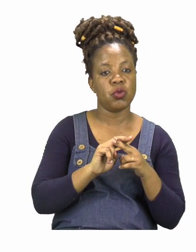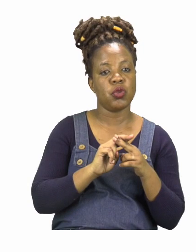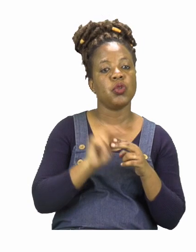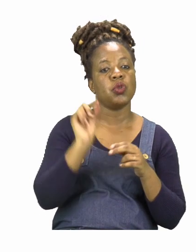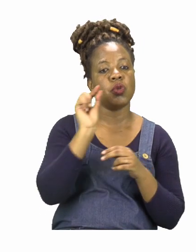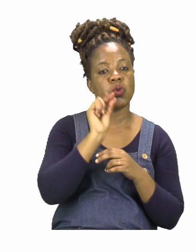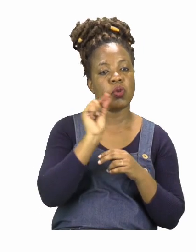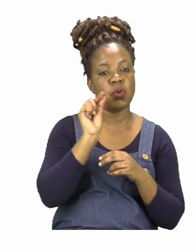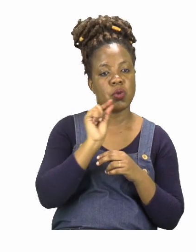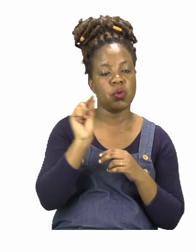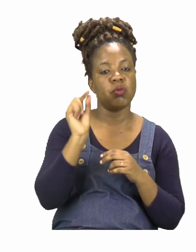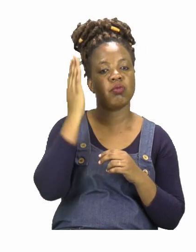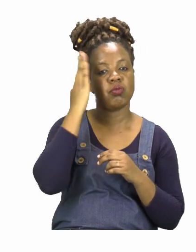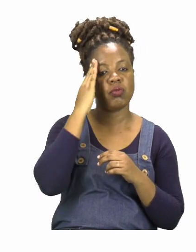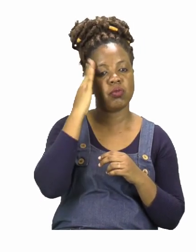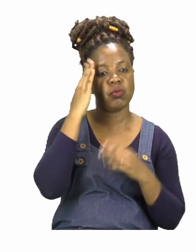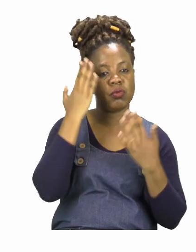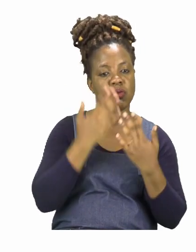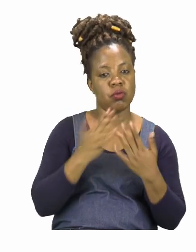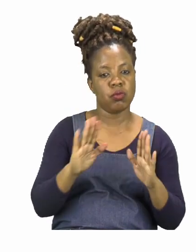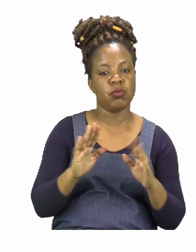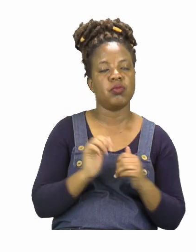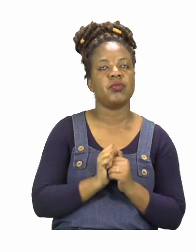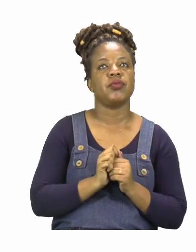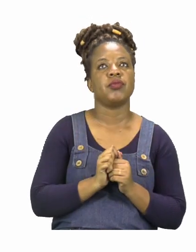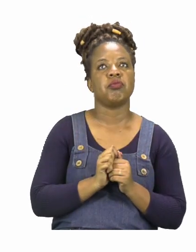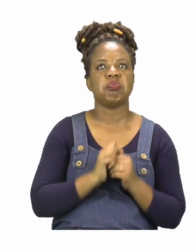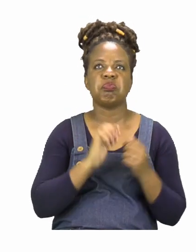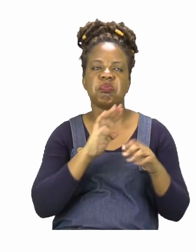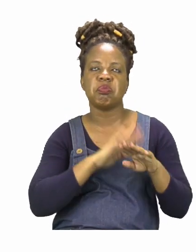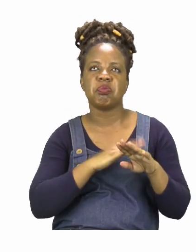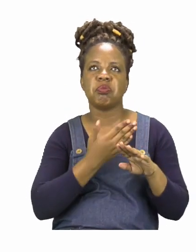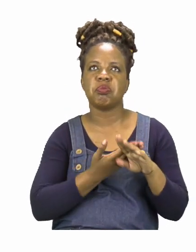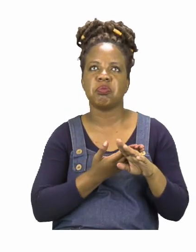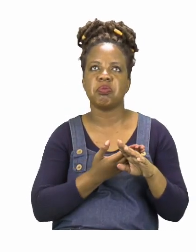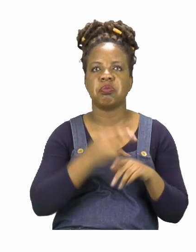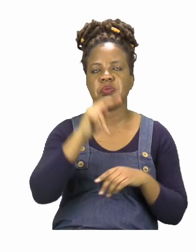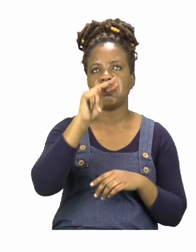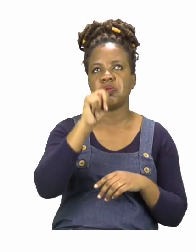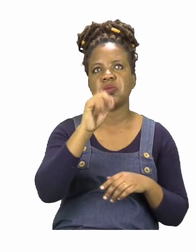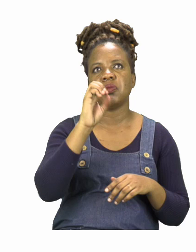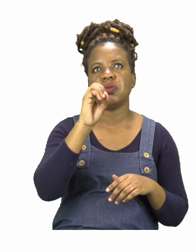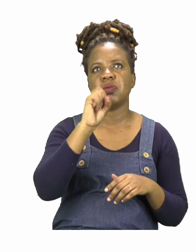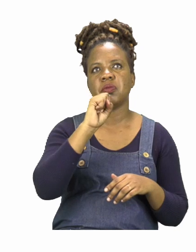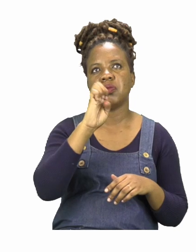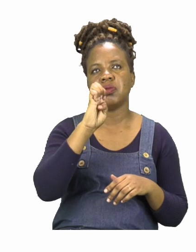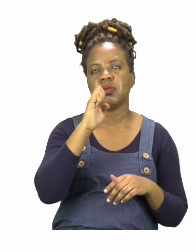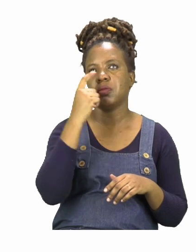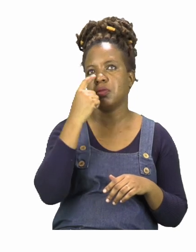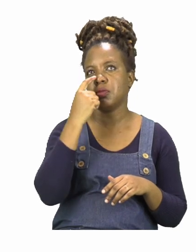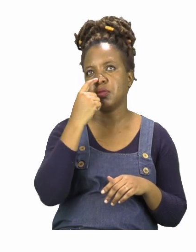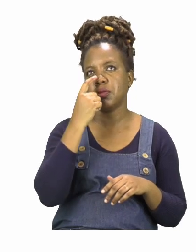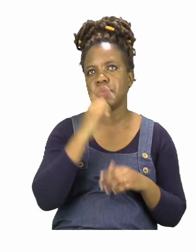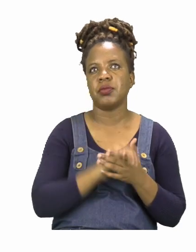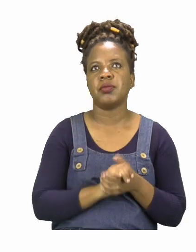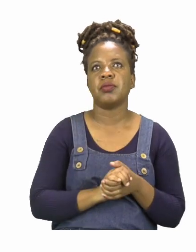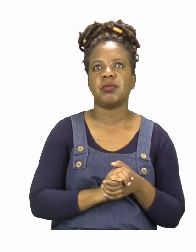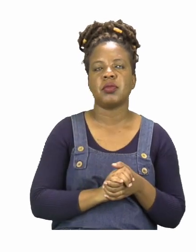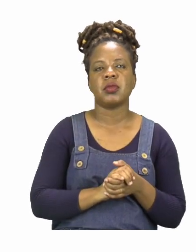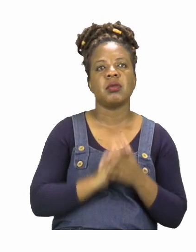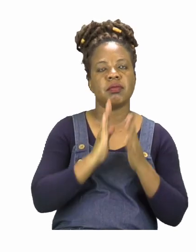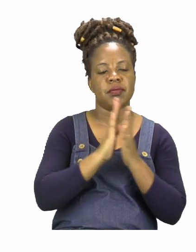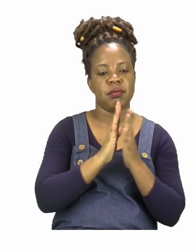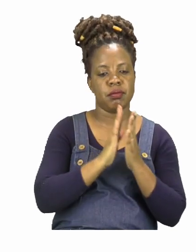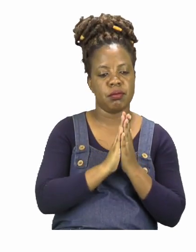word nose, for example. When you're making your sentences, Please try to start with a capital